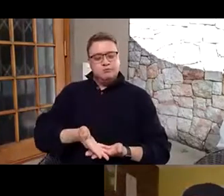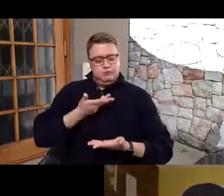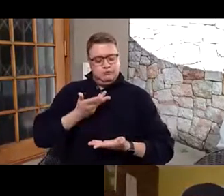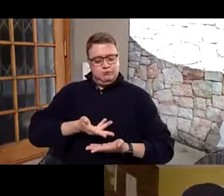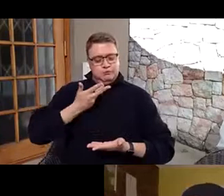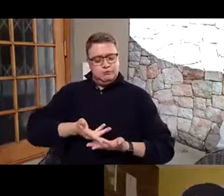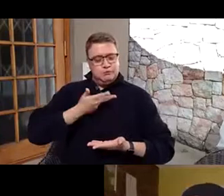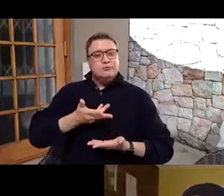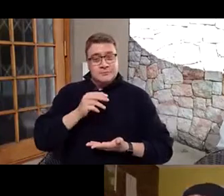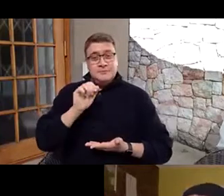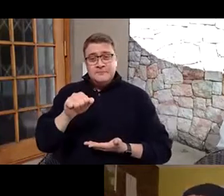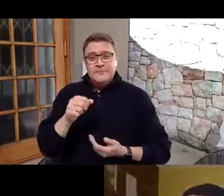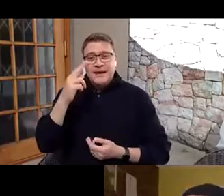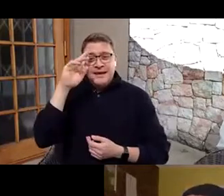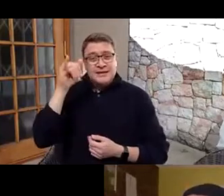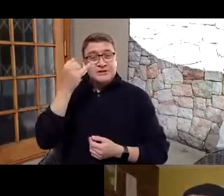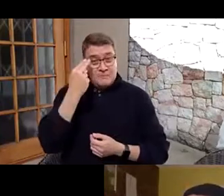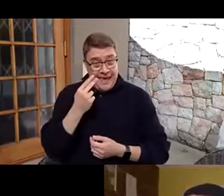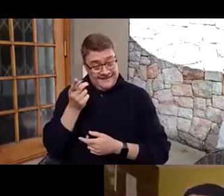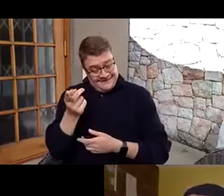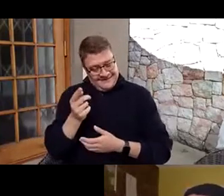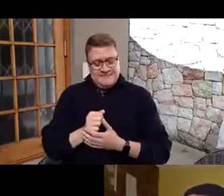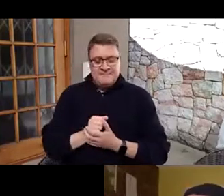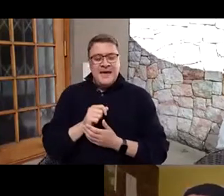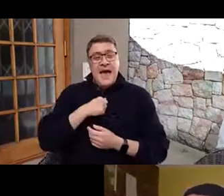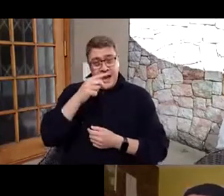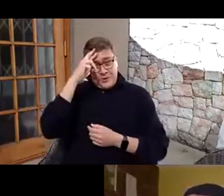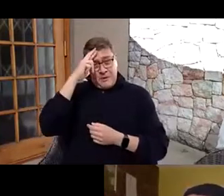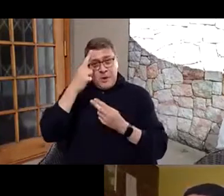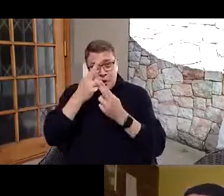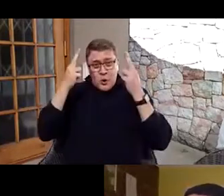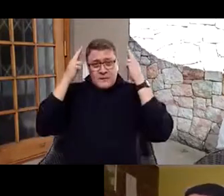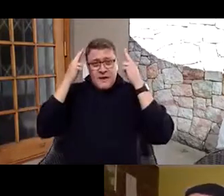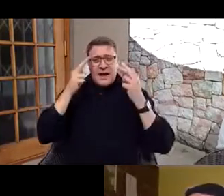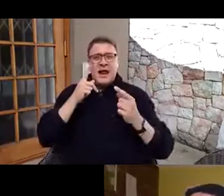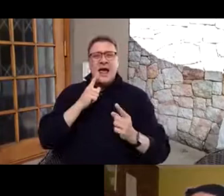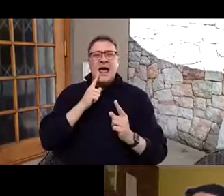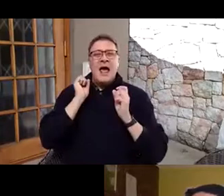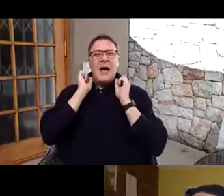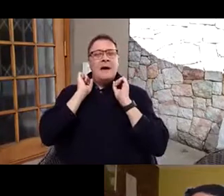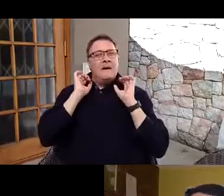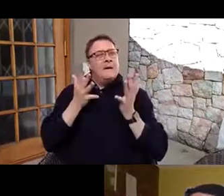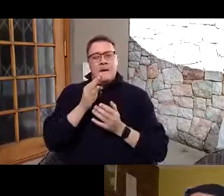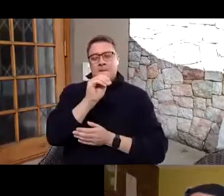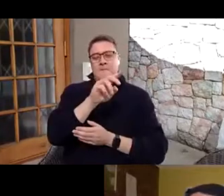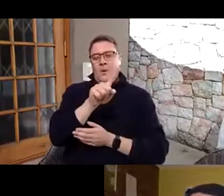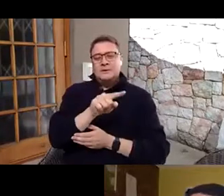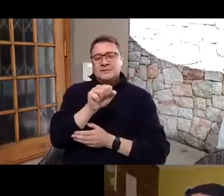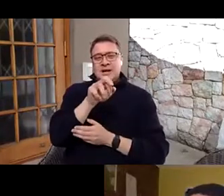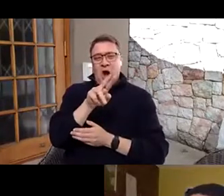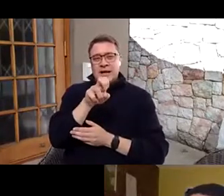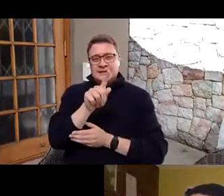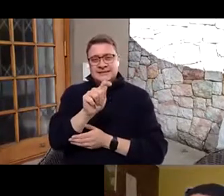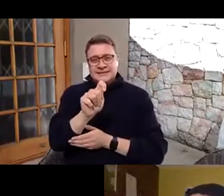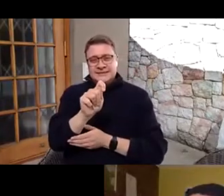Yeah. I mean, when I got to university and I had to study a Mozart score, mind you, it's 93